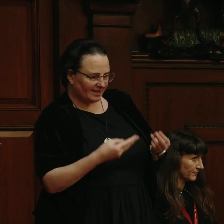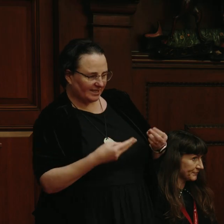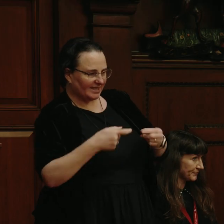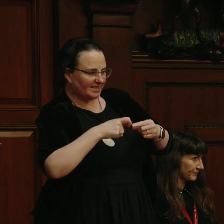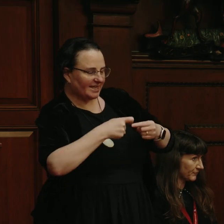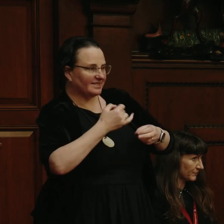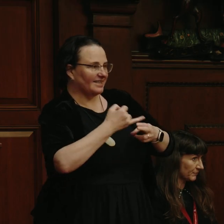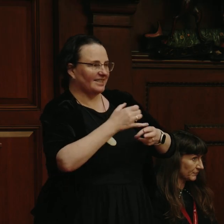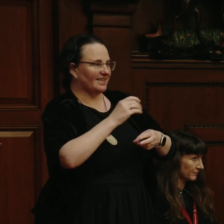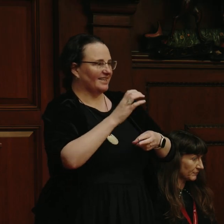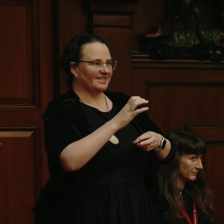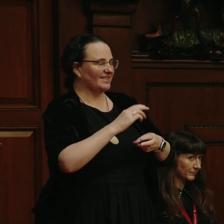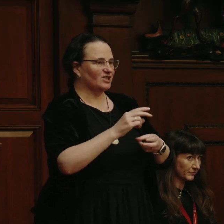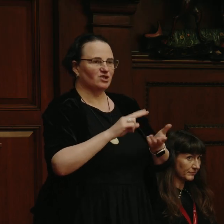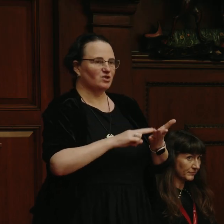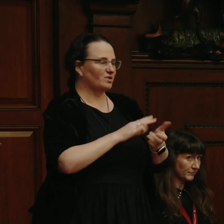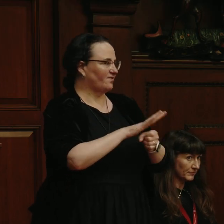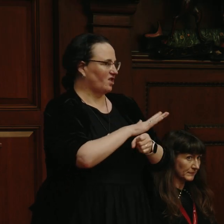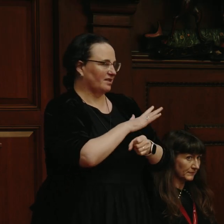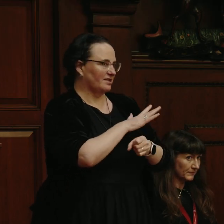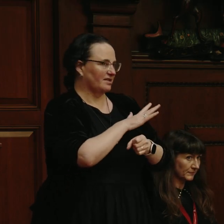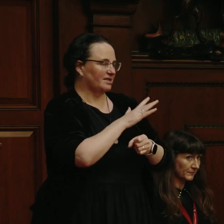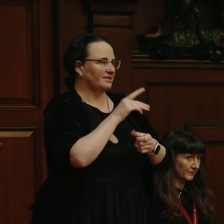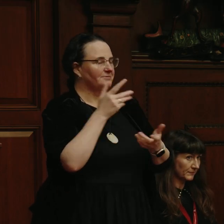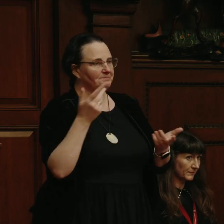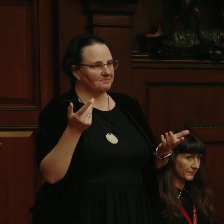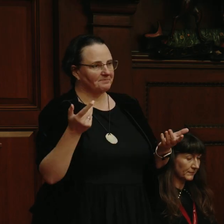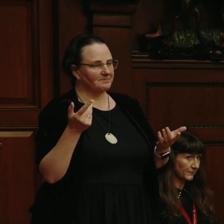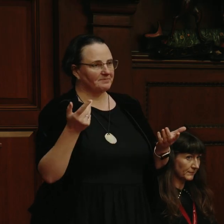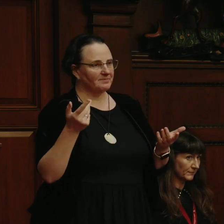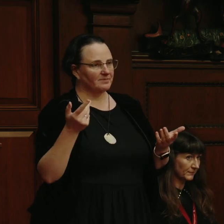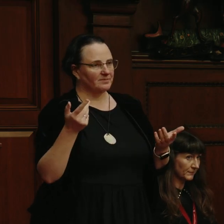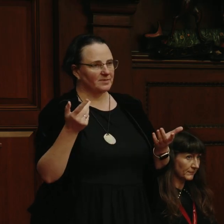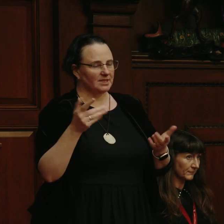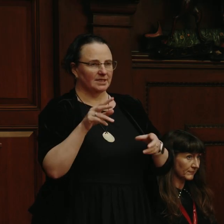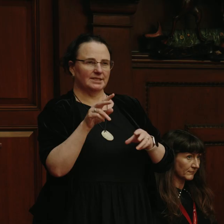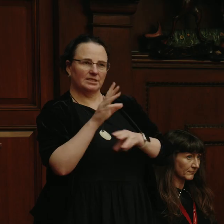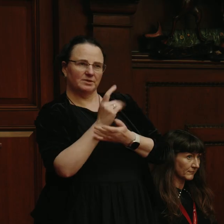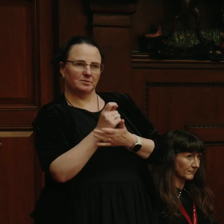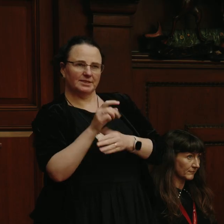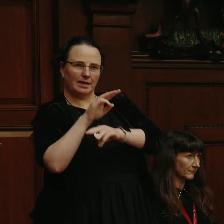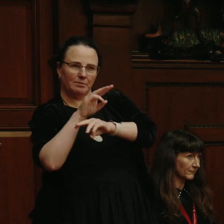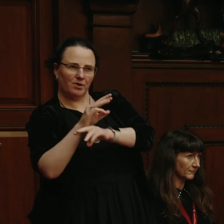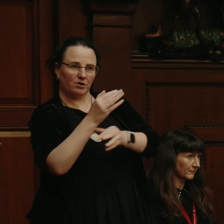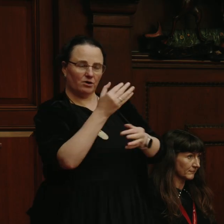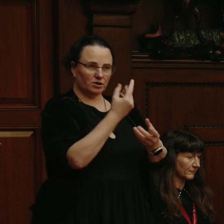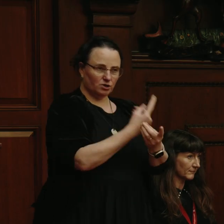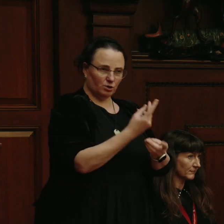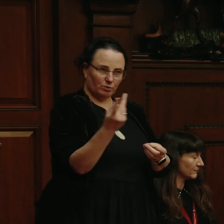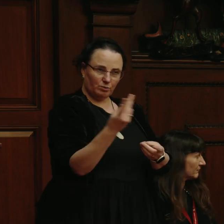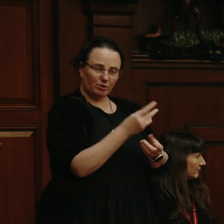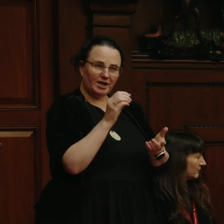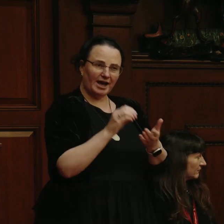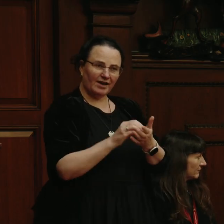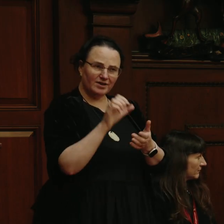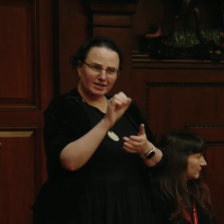we very rarely, I don't think I've very often seen like a mother and daughter both having Sjögren's, but you